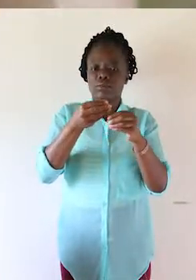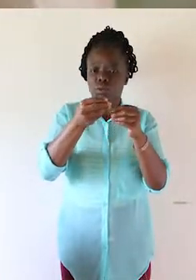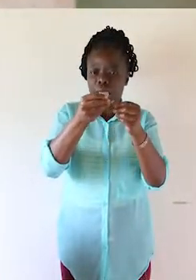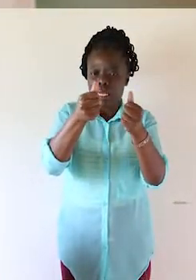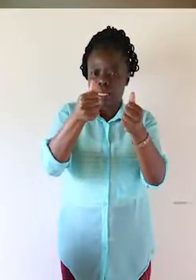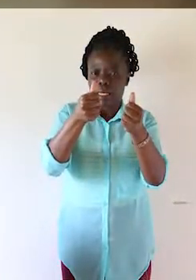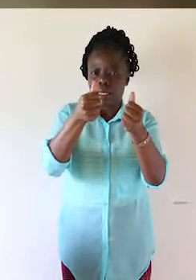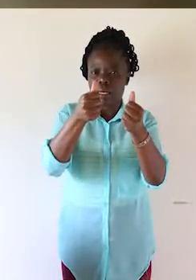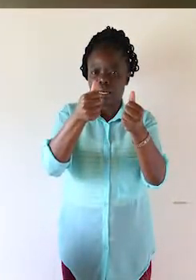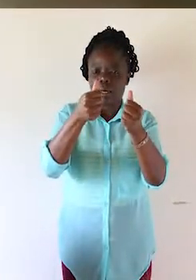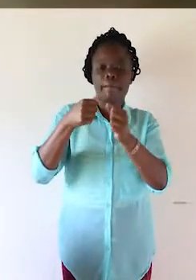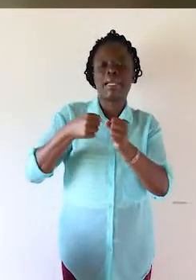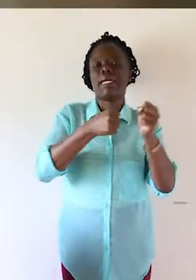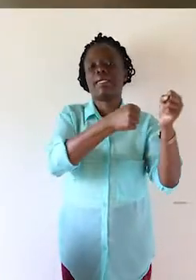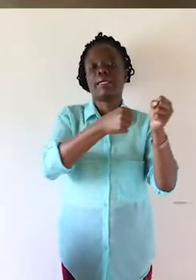a smoothening